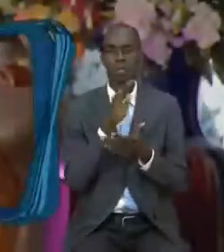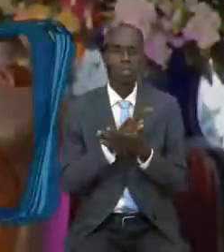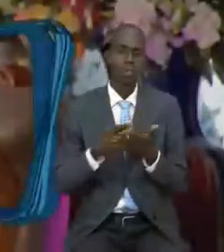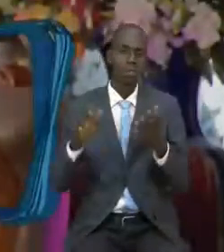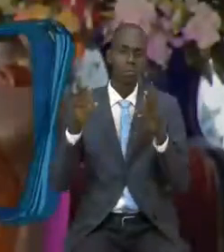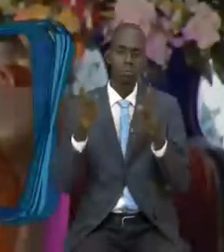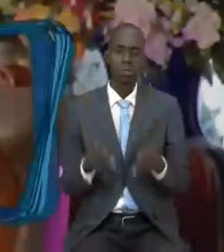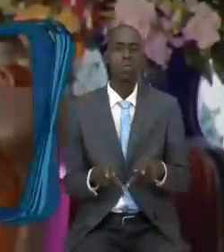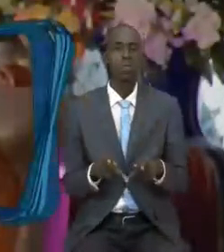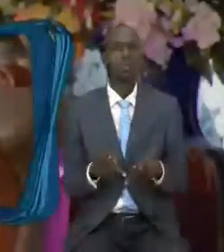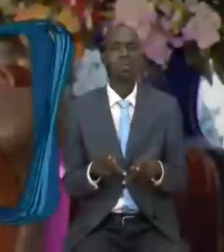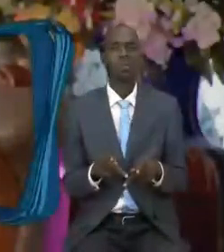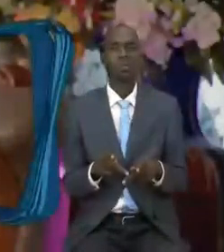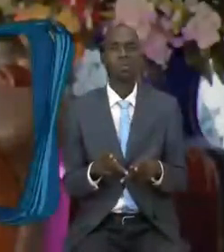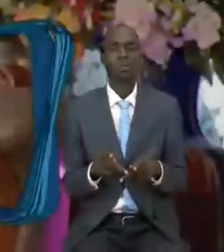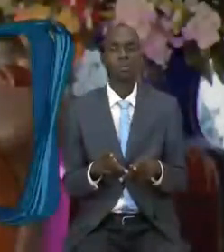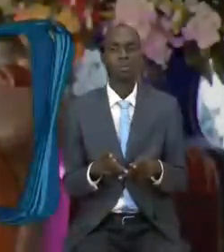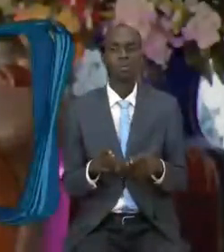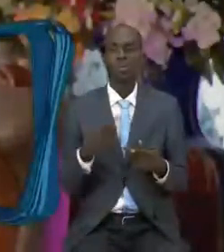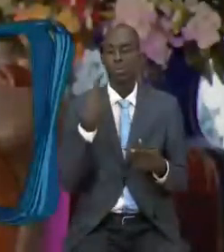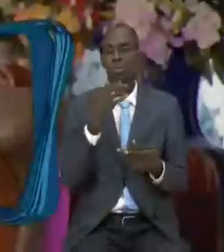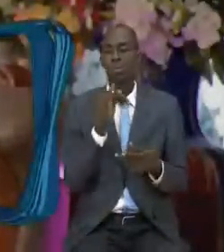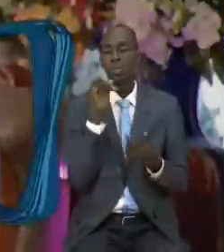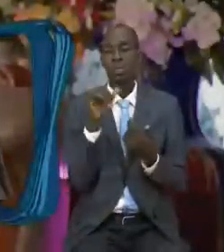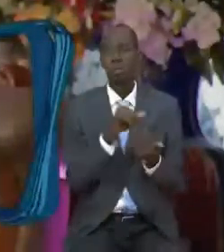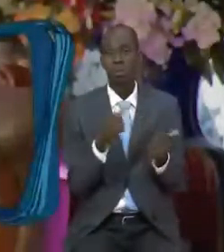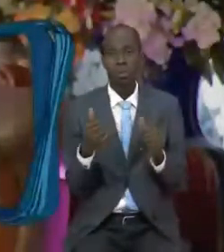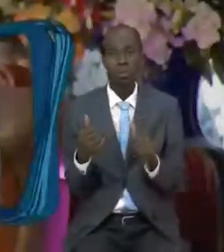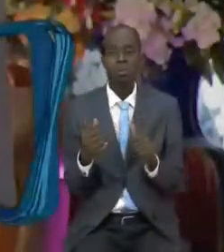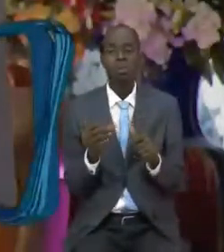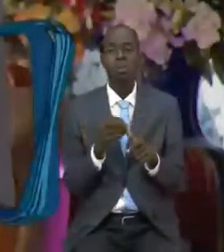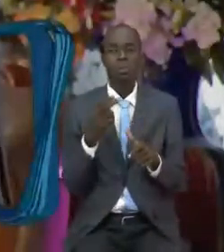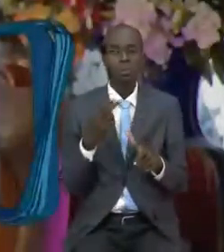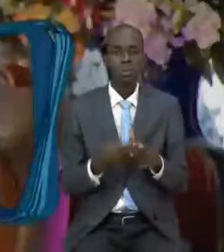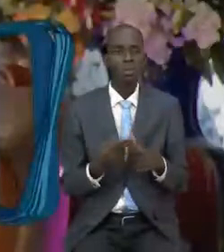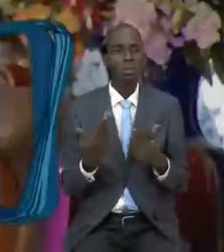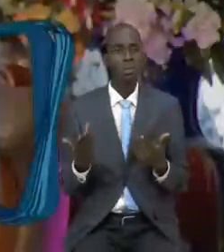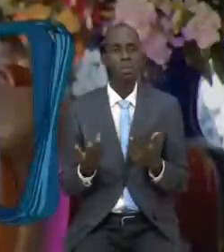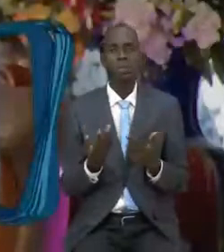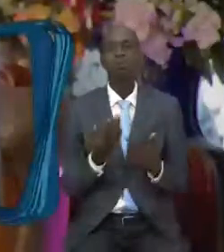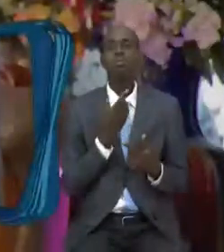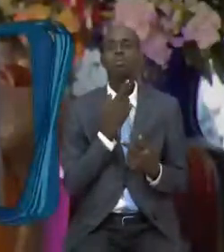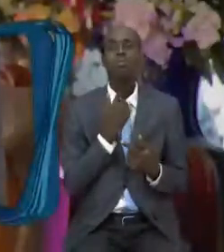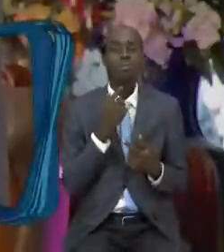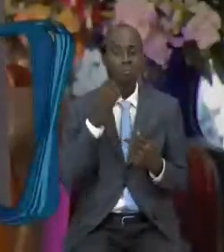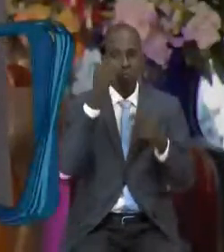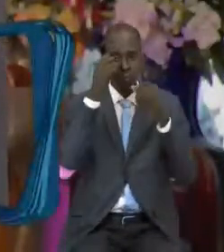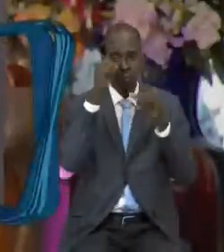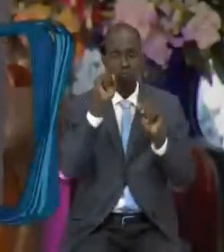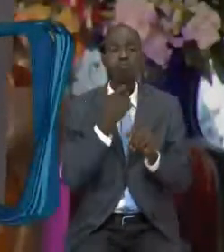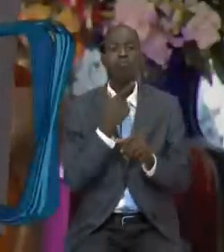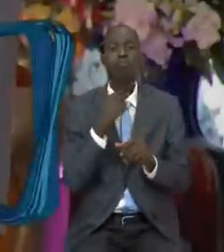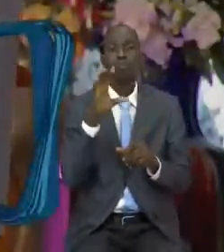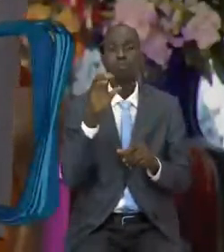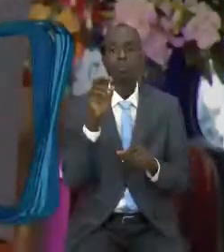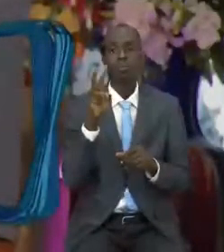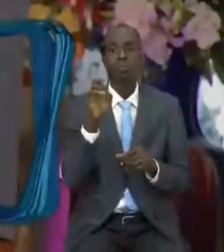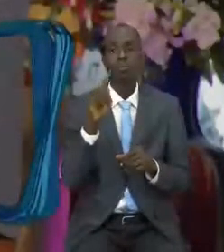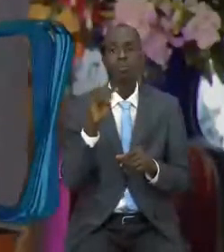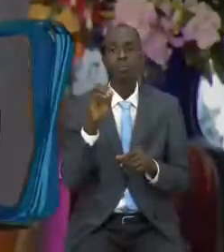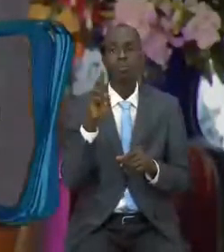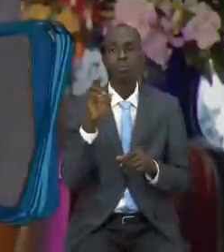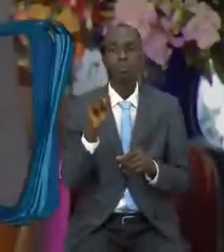do baptize at 8 days, no covetous man who is an idolater, has